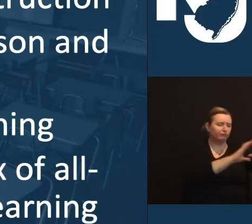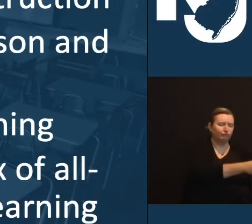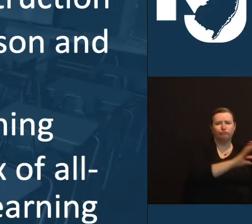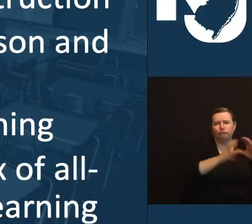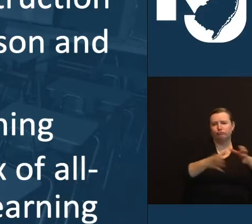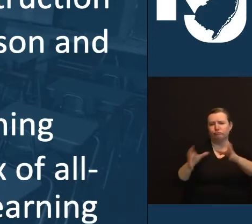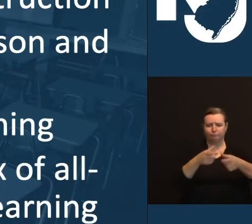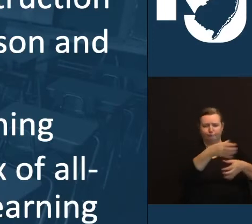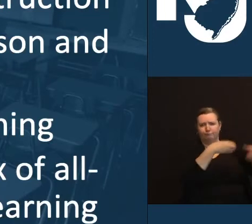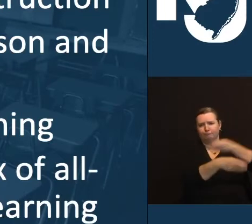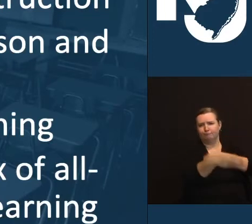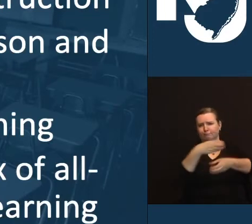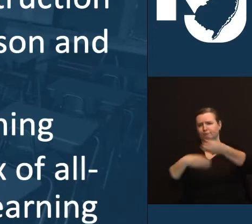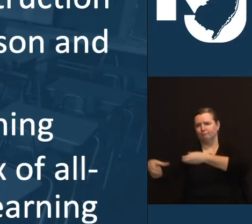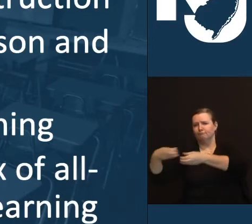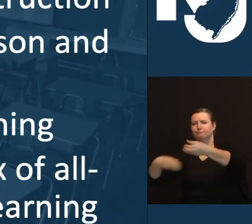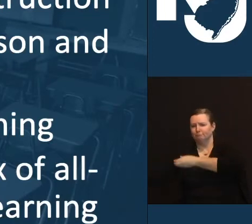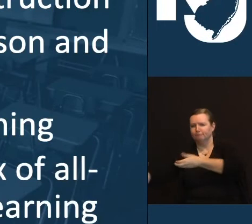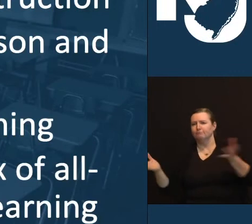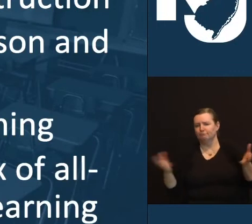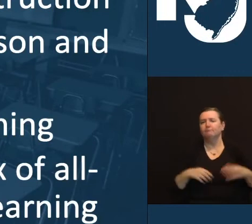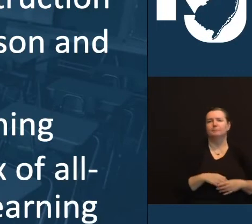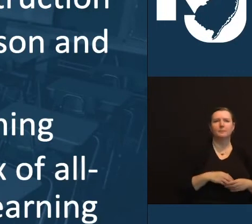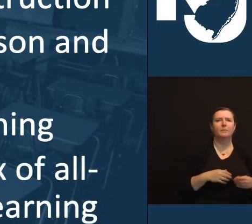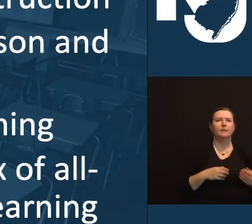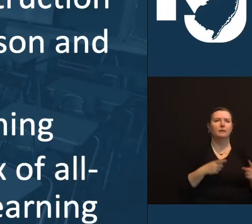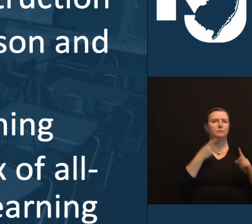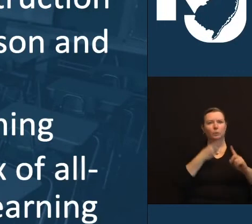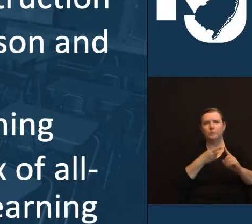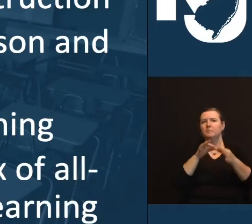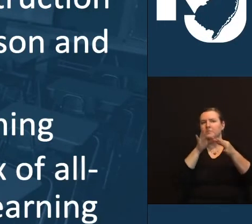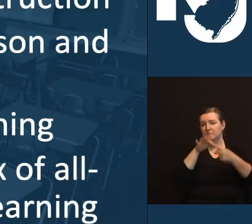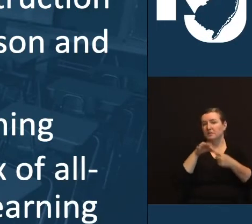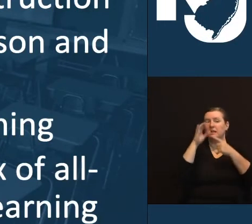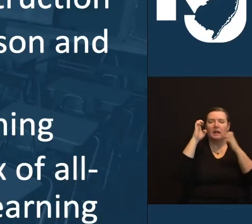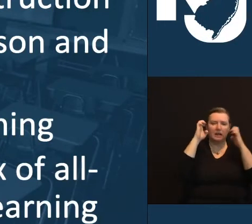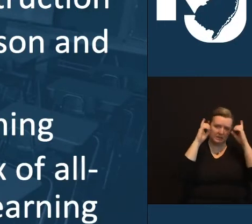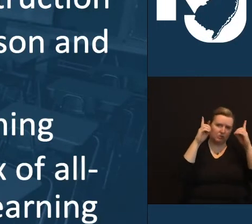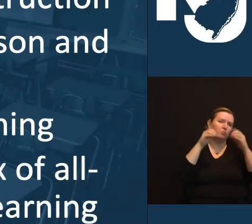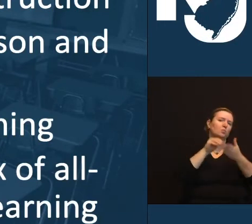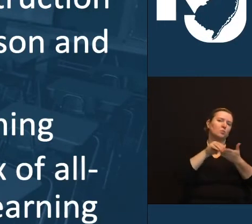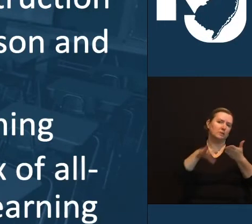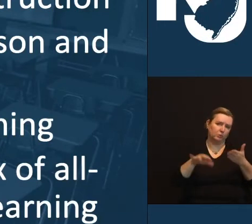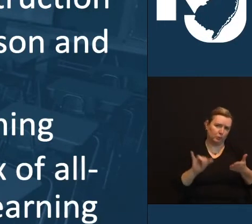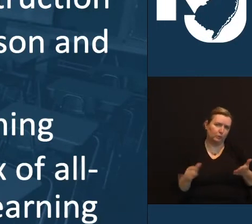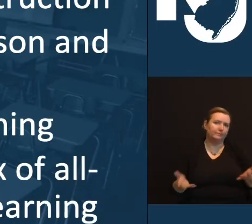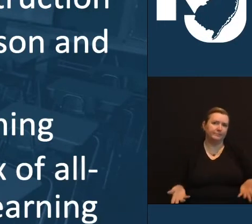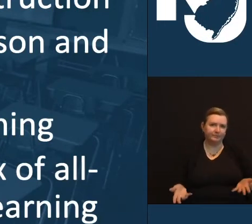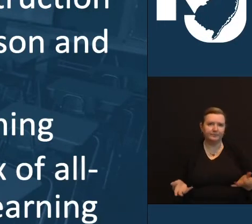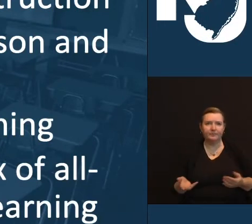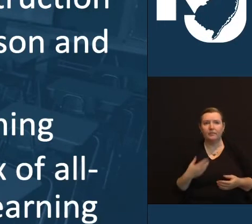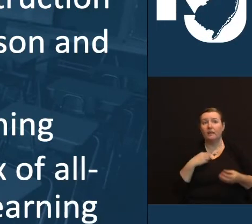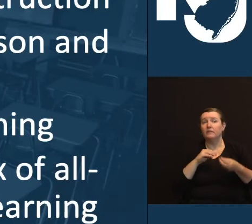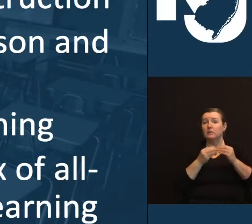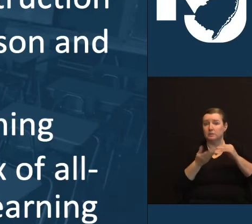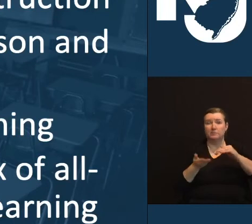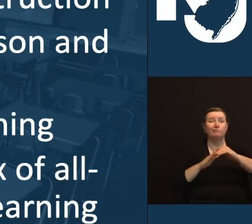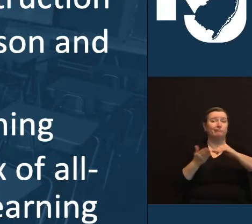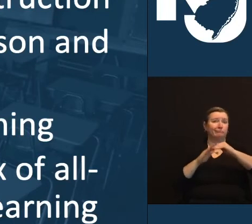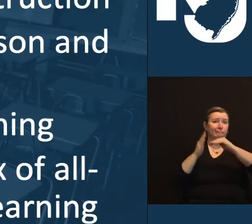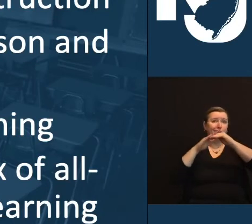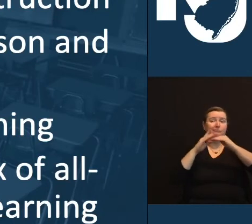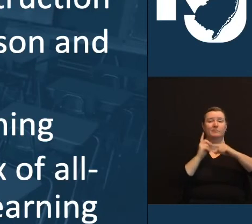with a particular focus on special ed kids. As the number of cases has increased statewide and some areas have become hotspots, we have